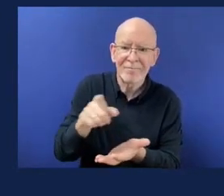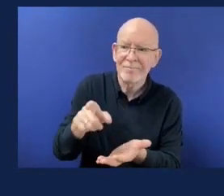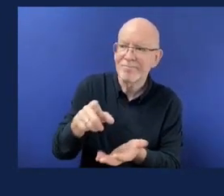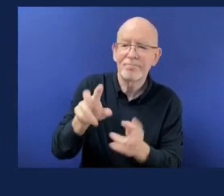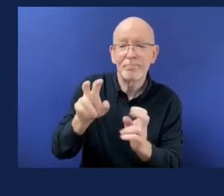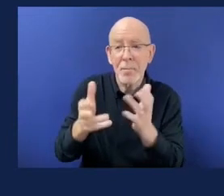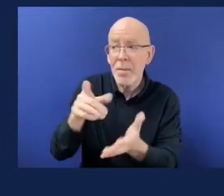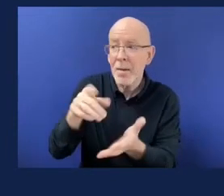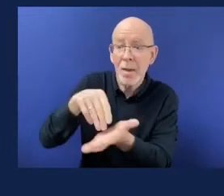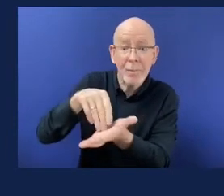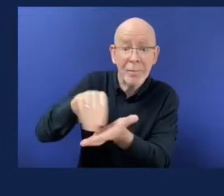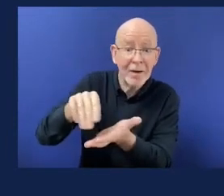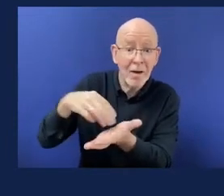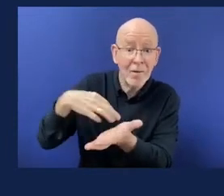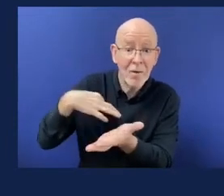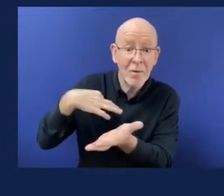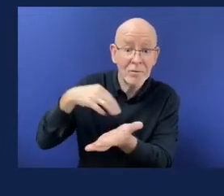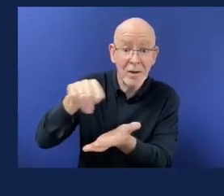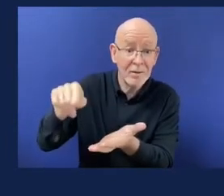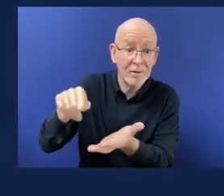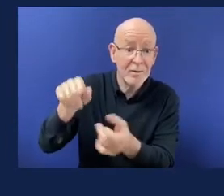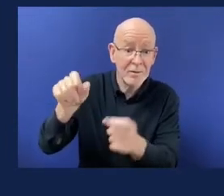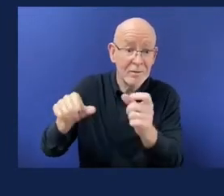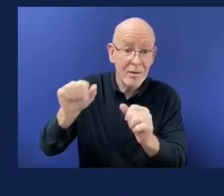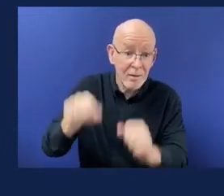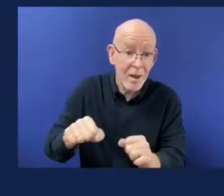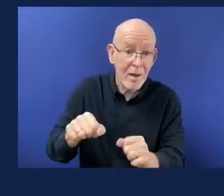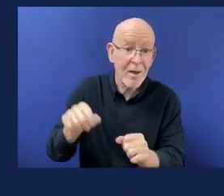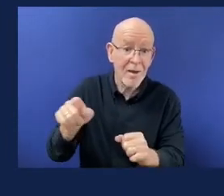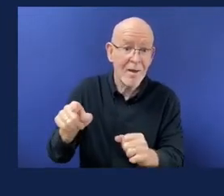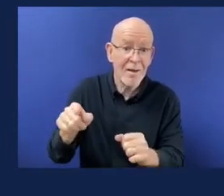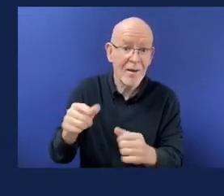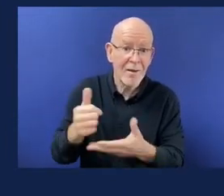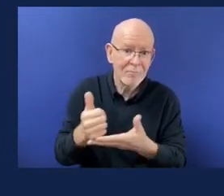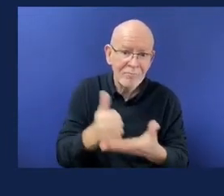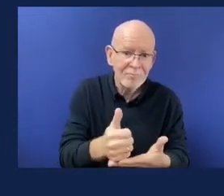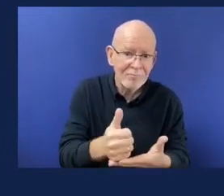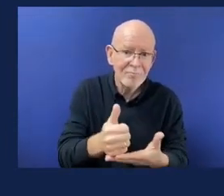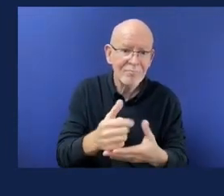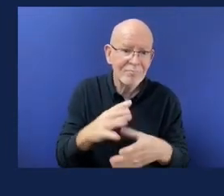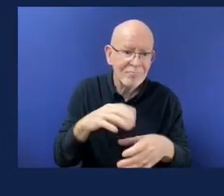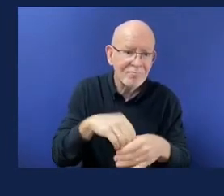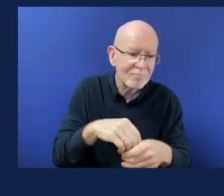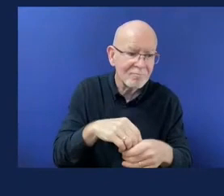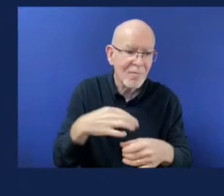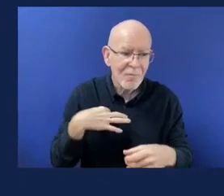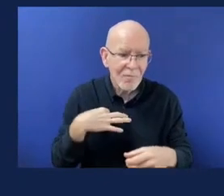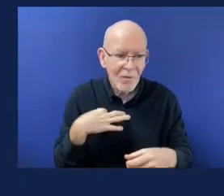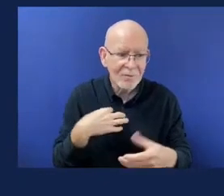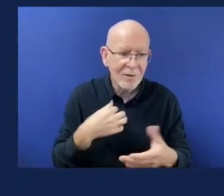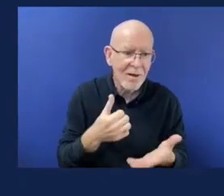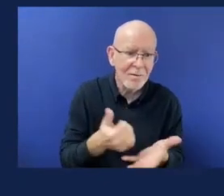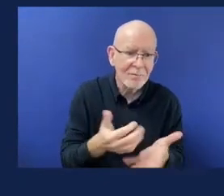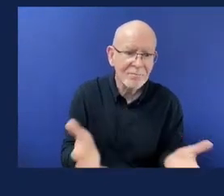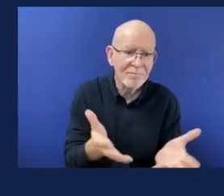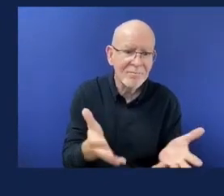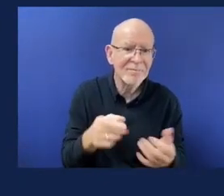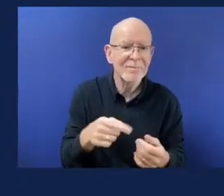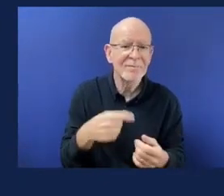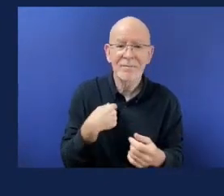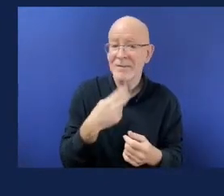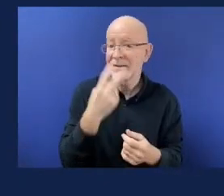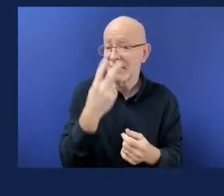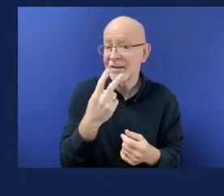experience of disability in the planning process, that the planning is done with the best intentions, but